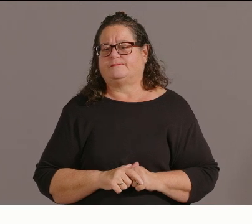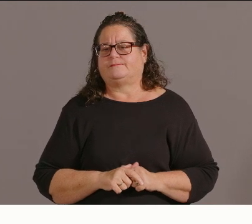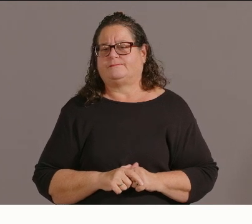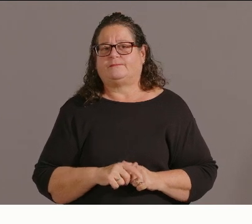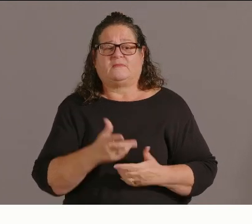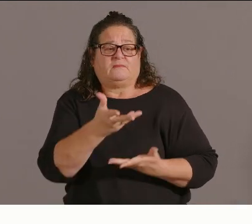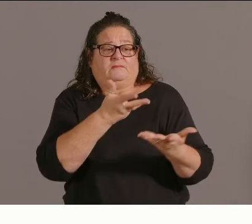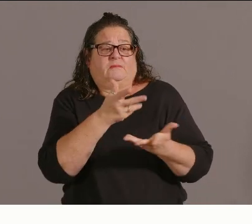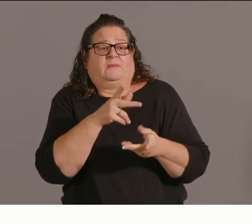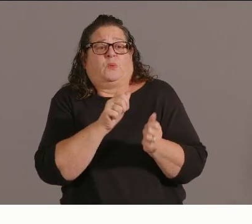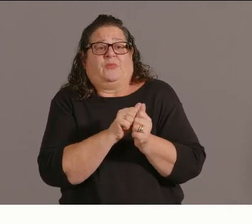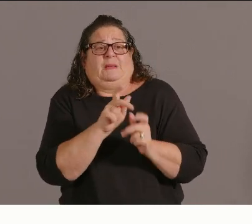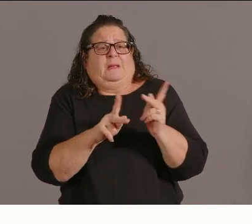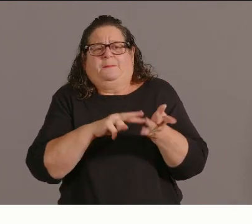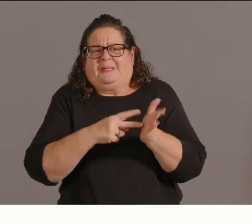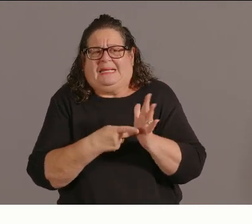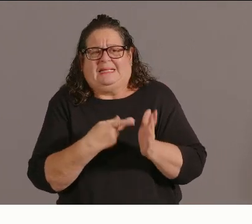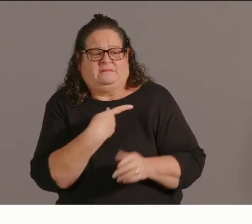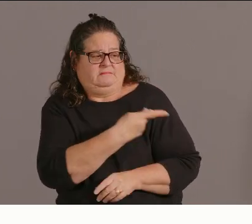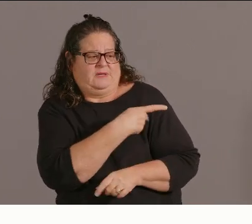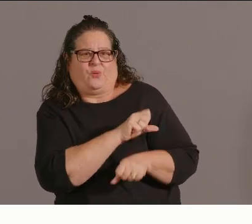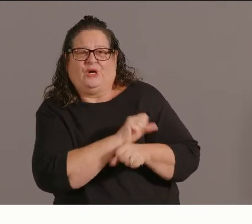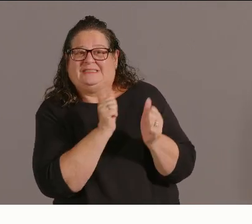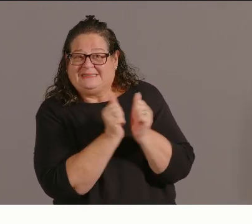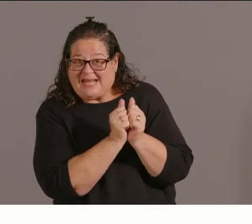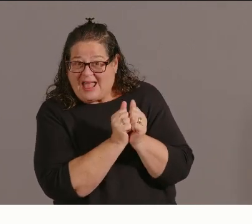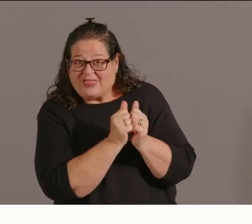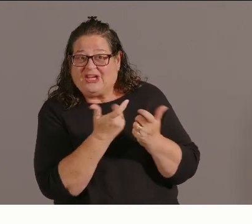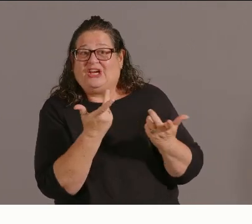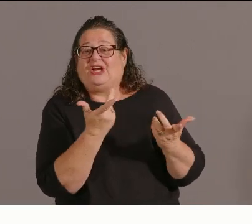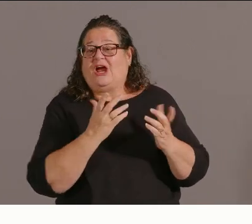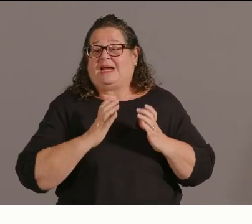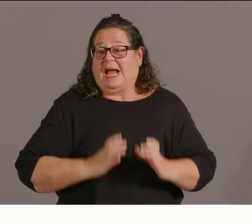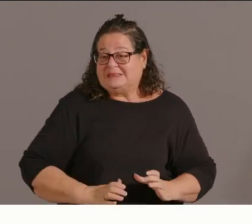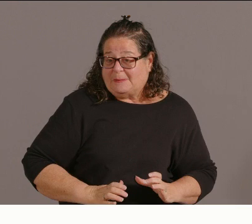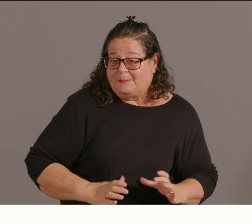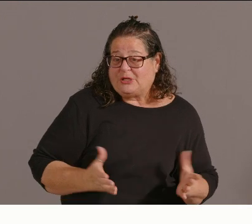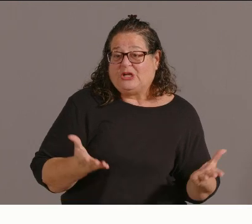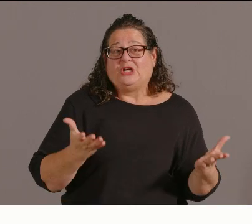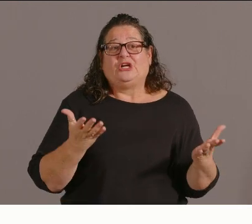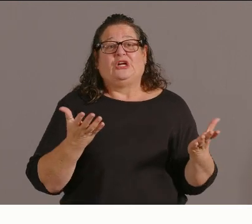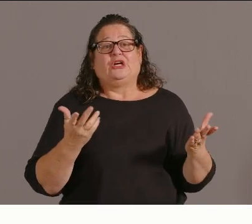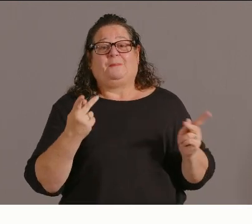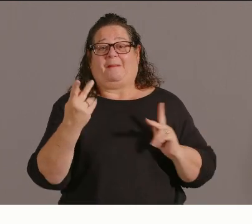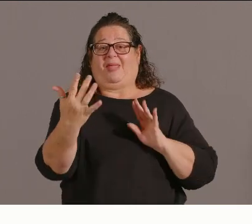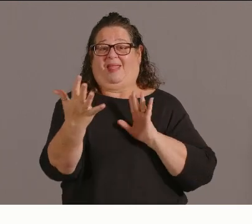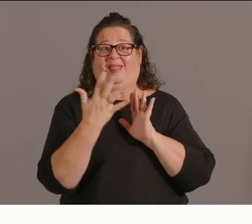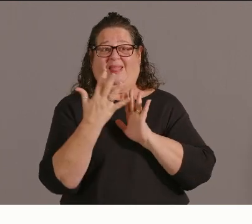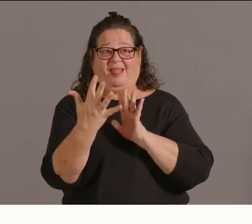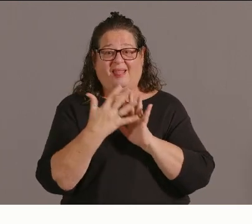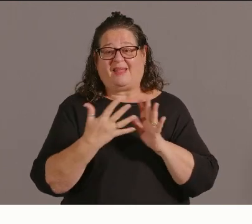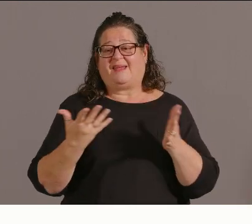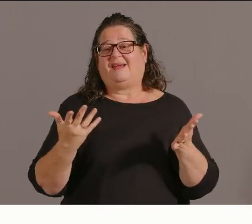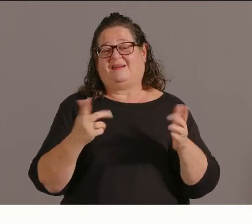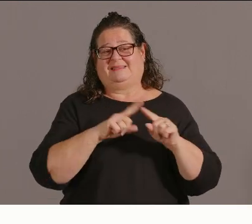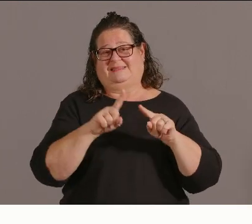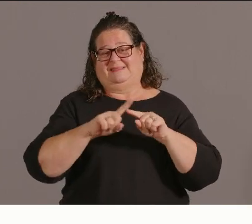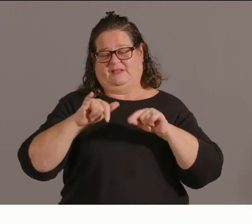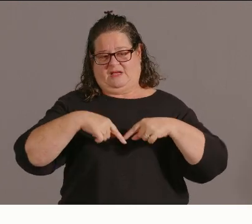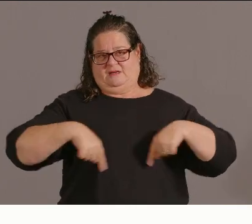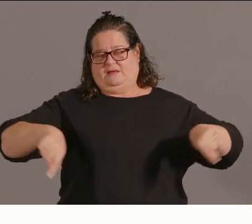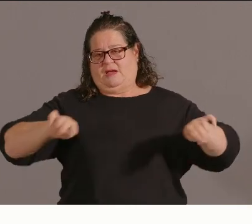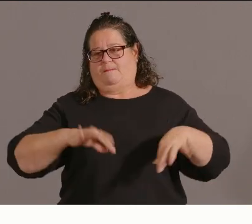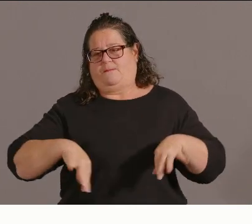the examples that they've provided are first responders and correctional officers, which we've already included in our protective services occupations in our